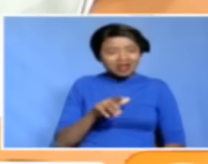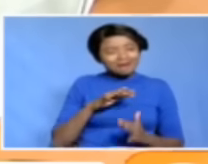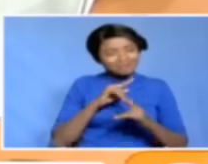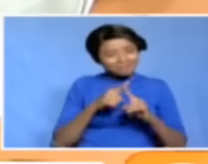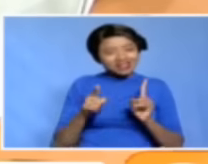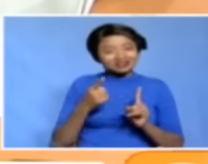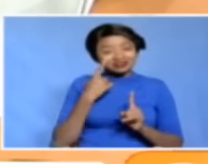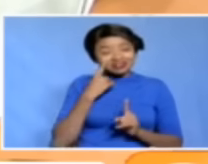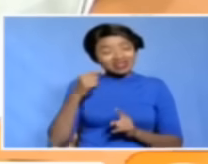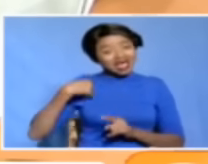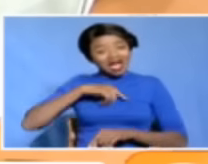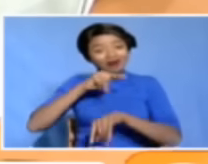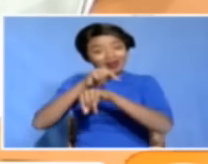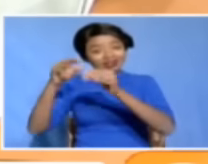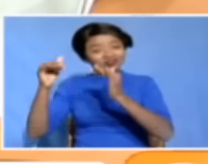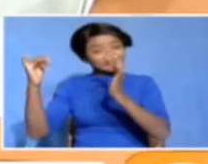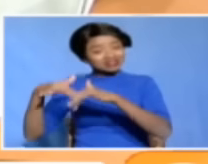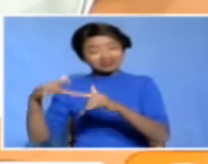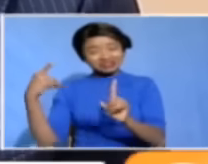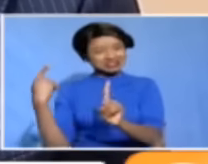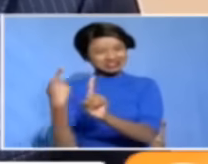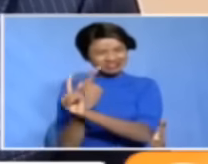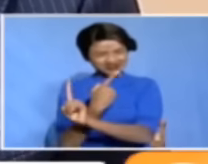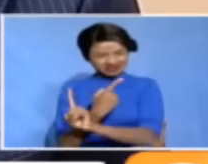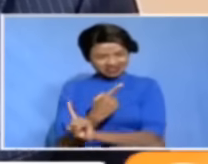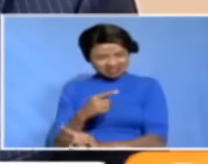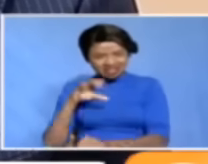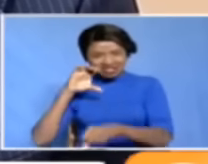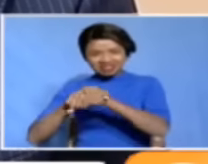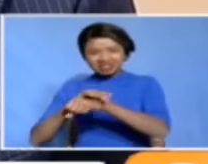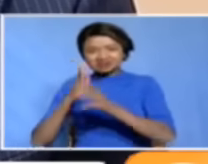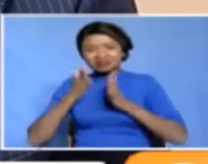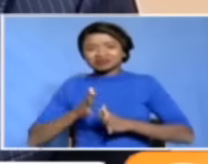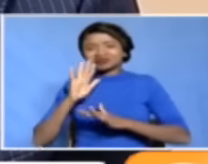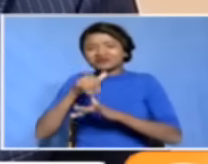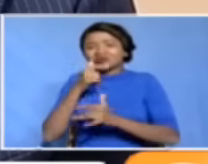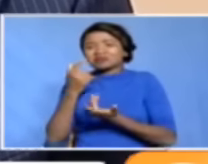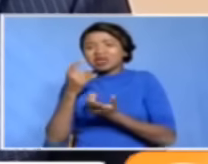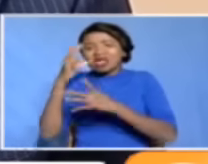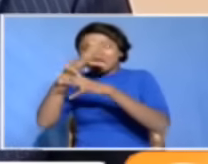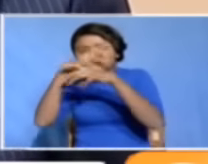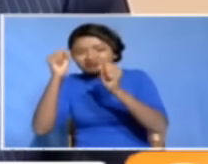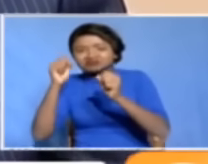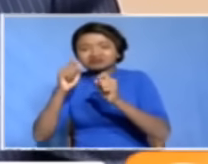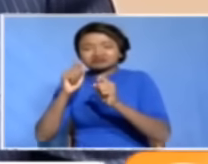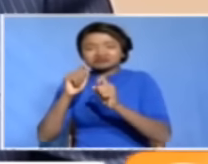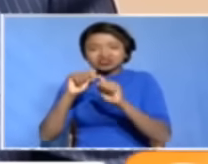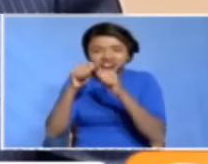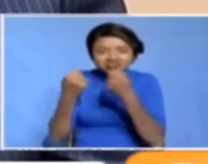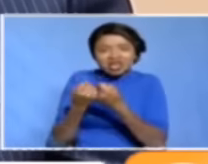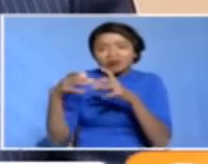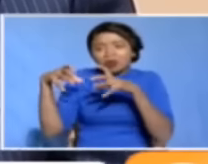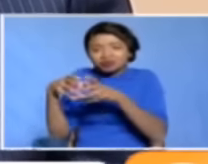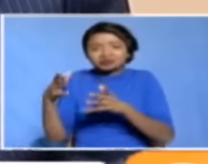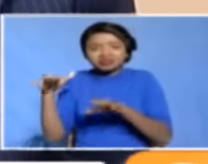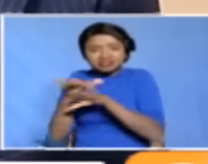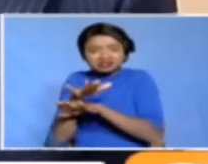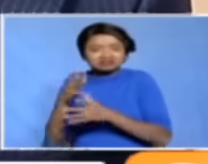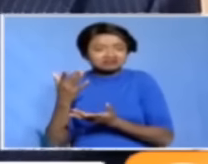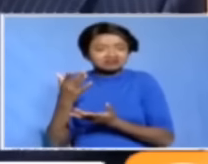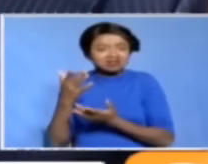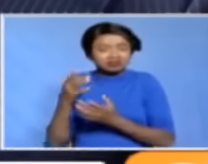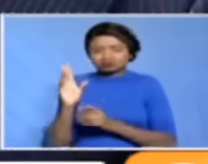But in our National Assembly leadership, you will not see somebody from the president's tribe, somebody from the president's community or the deputy president's